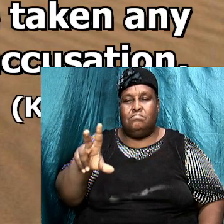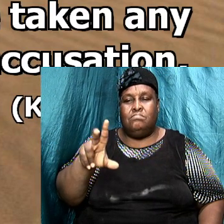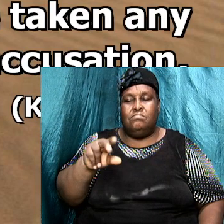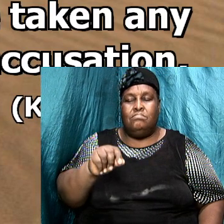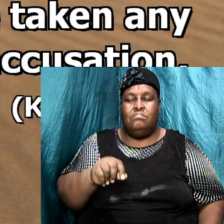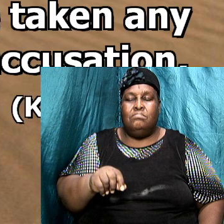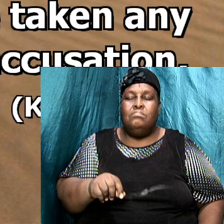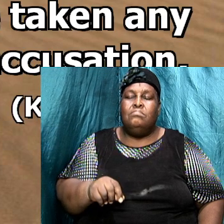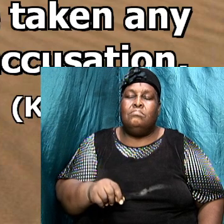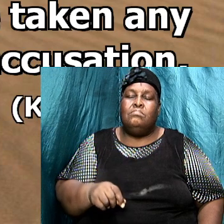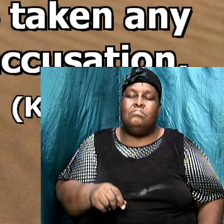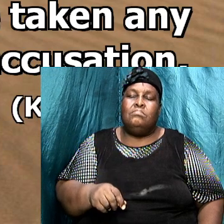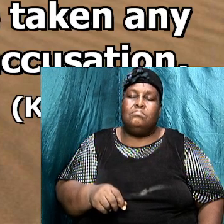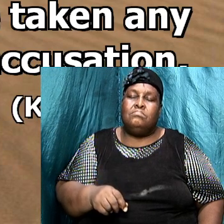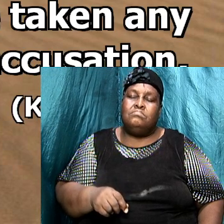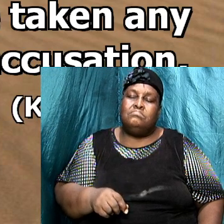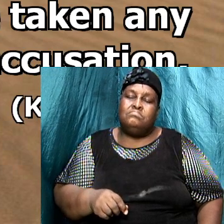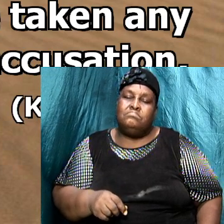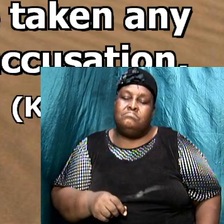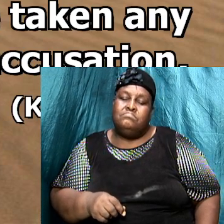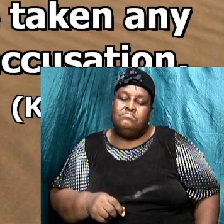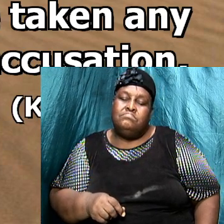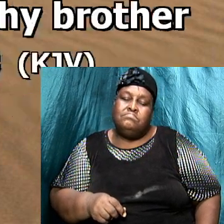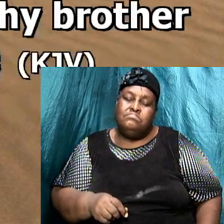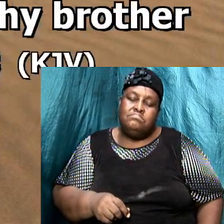24. Therefore,